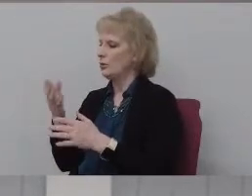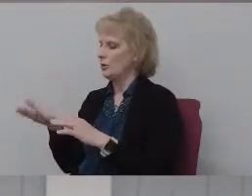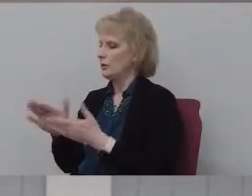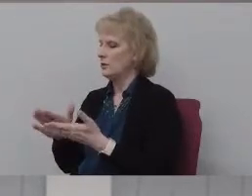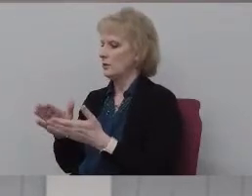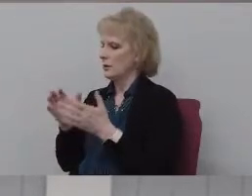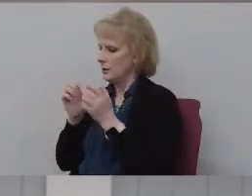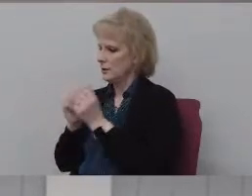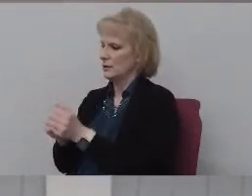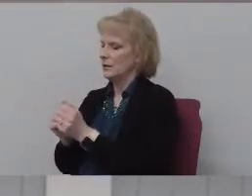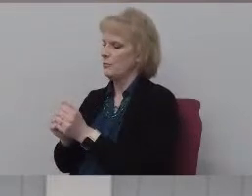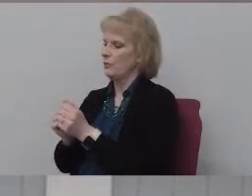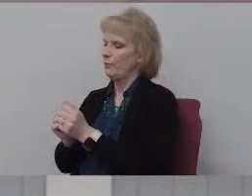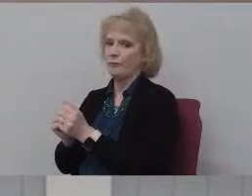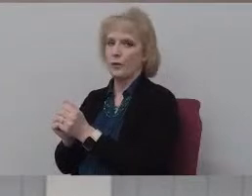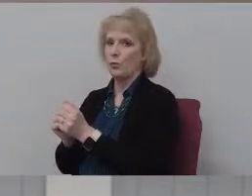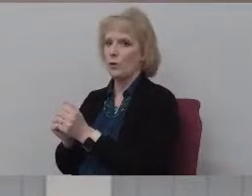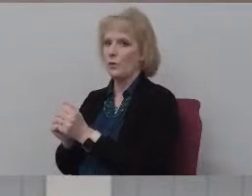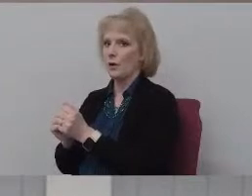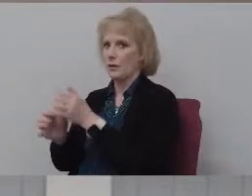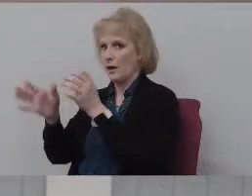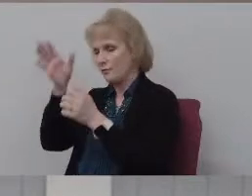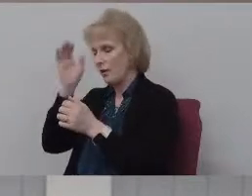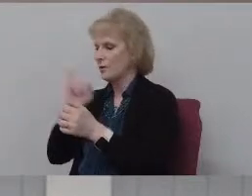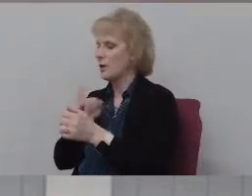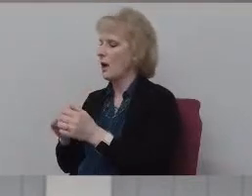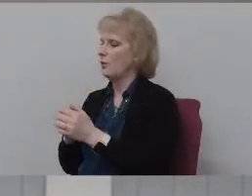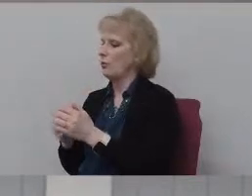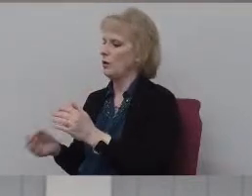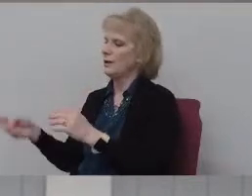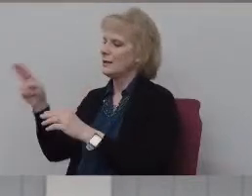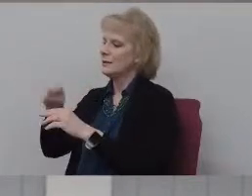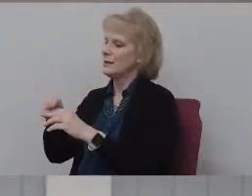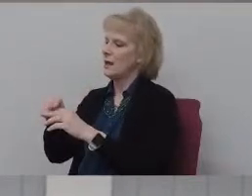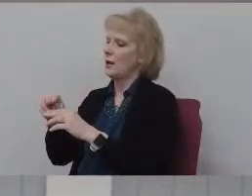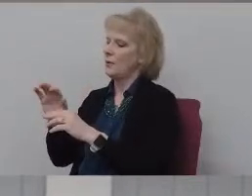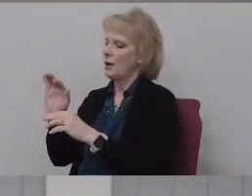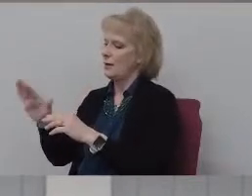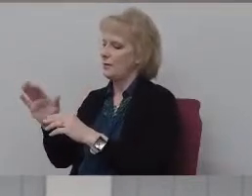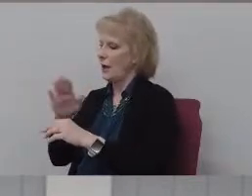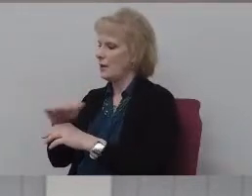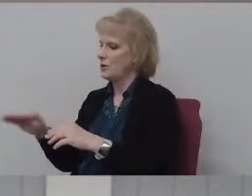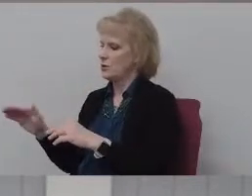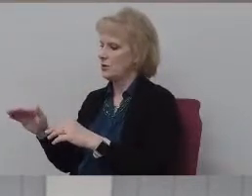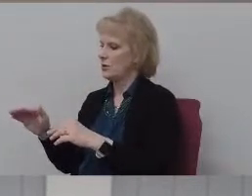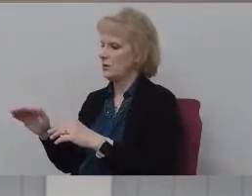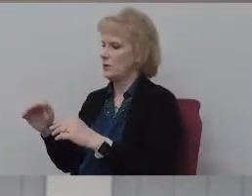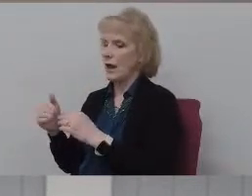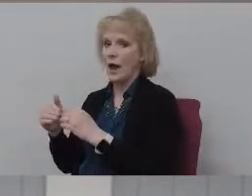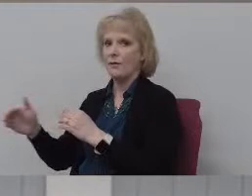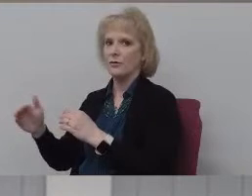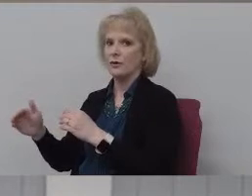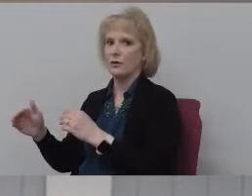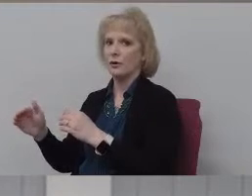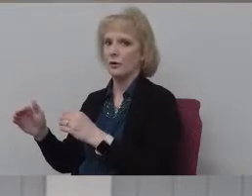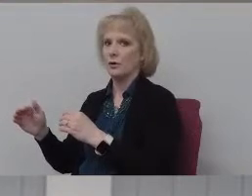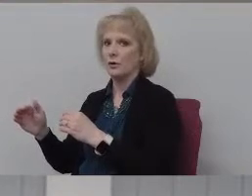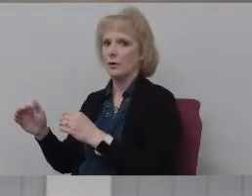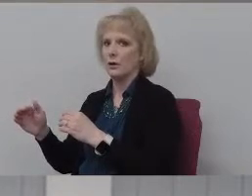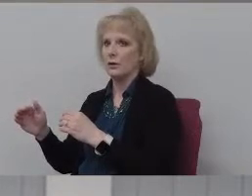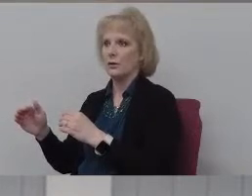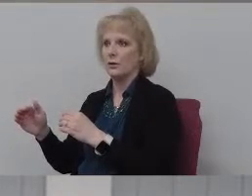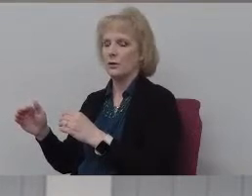thy fathers, I will set up thy seed after thee, which shall proceed out of my bowels. That sounds like